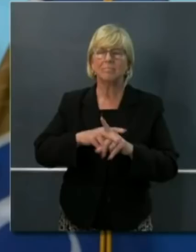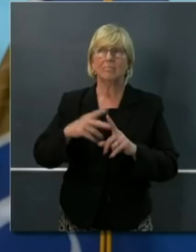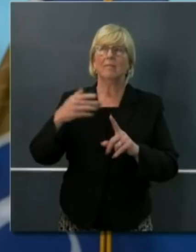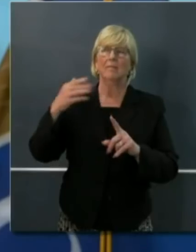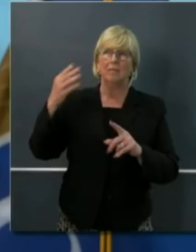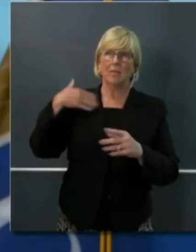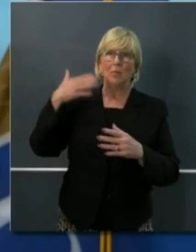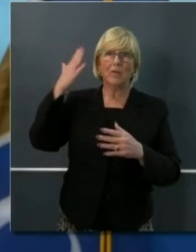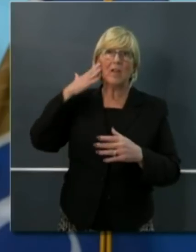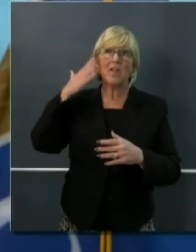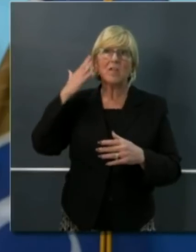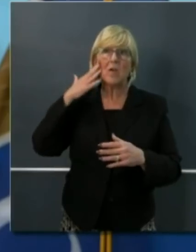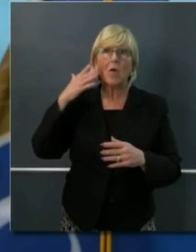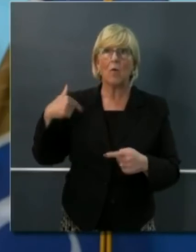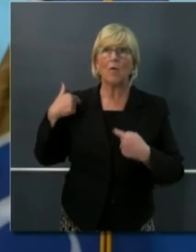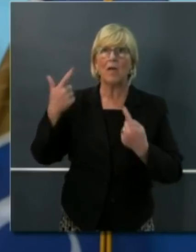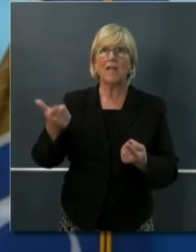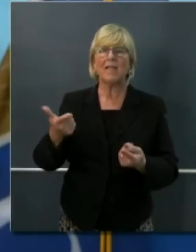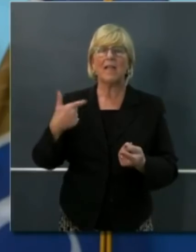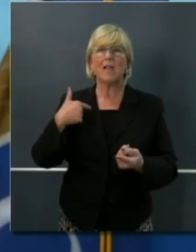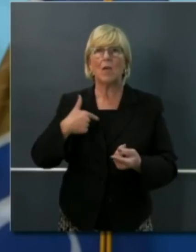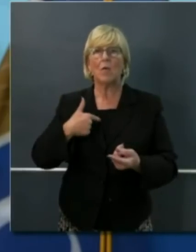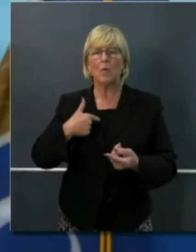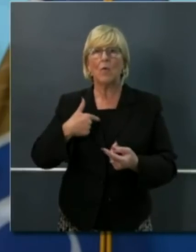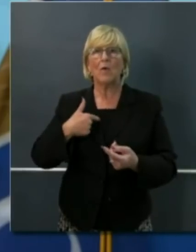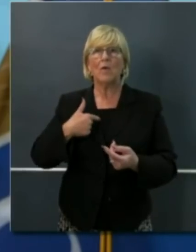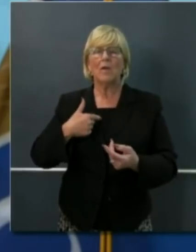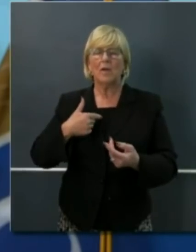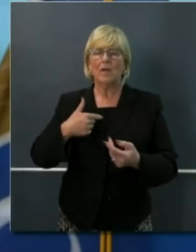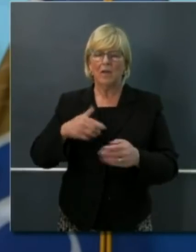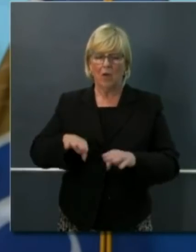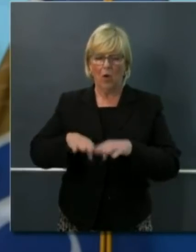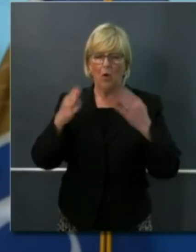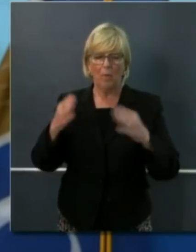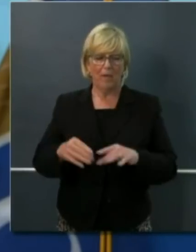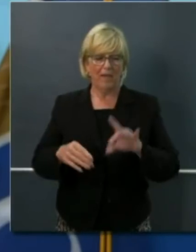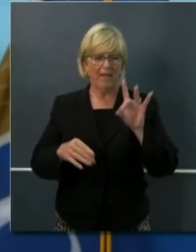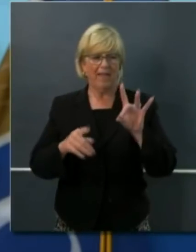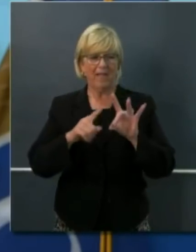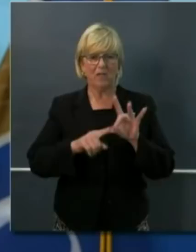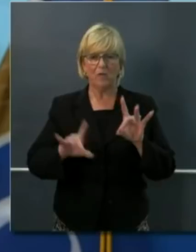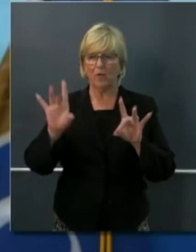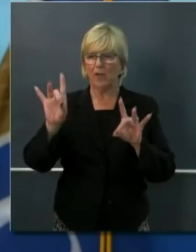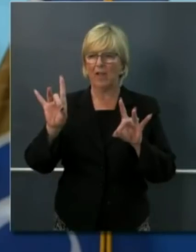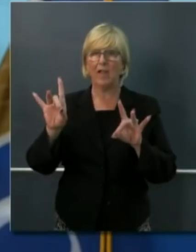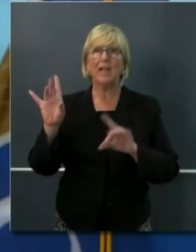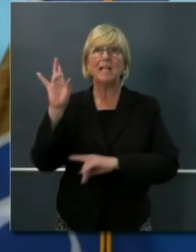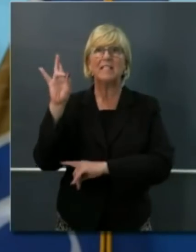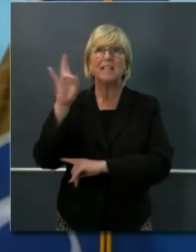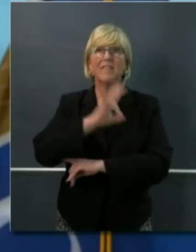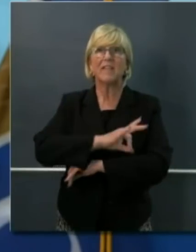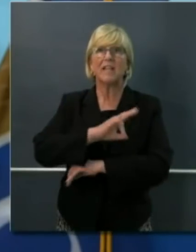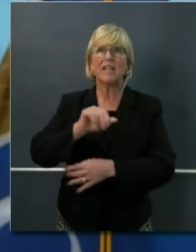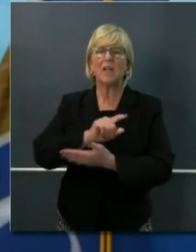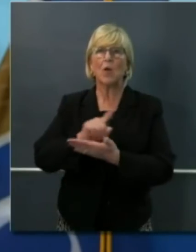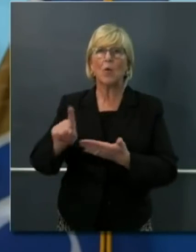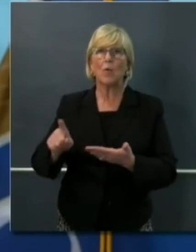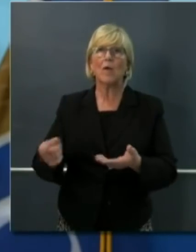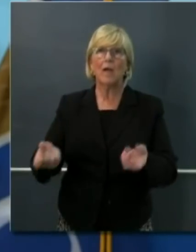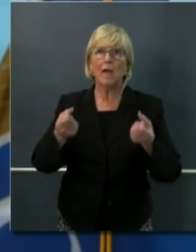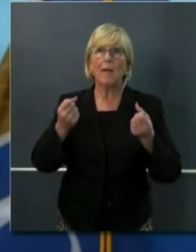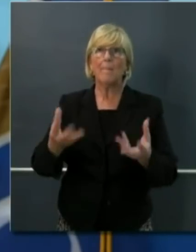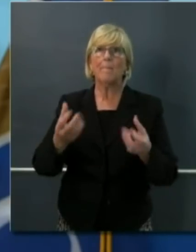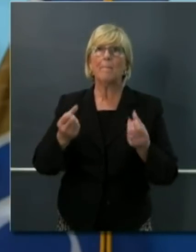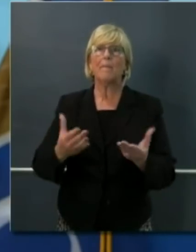to our attention since we just brought this line up 8 to 8, 7 days a week, and provided hundreds and hundreds of